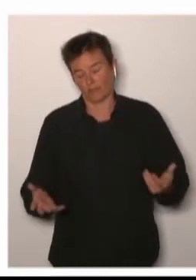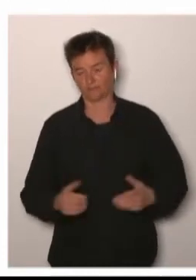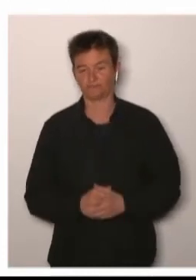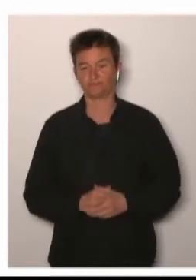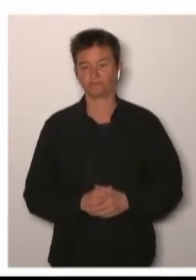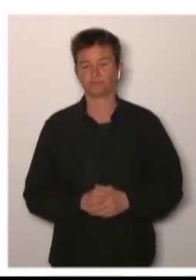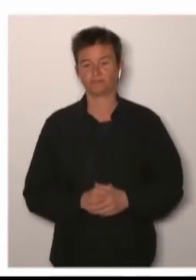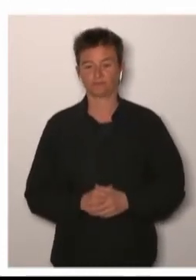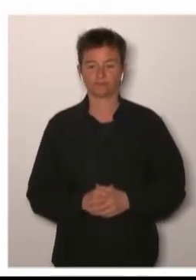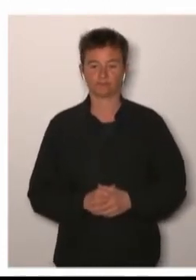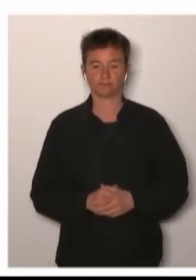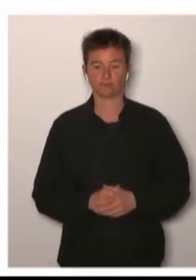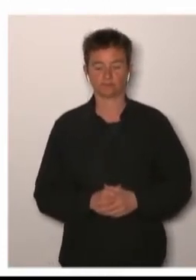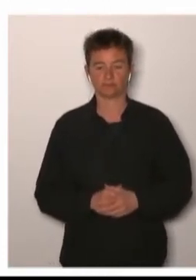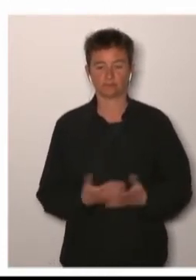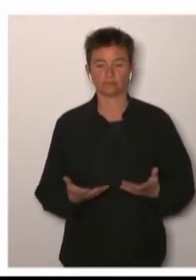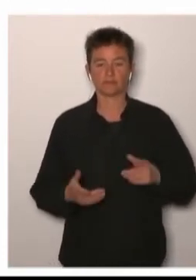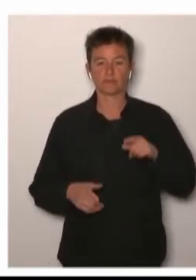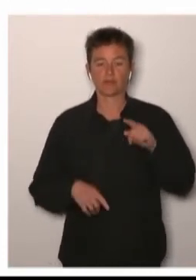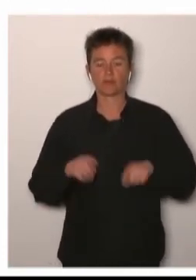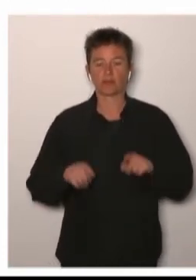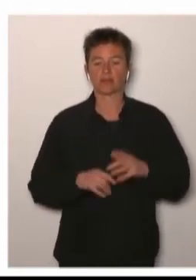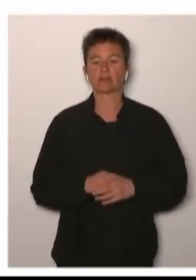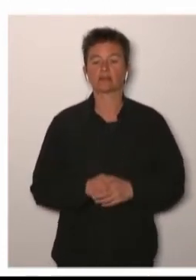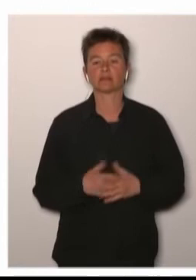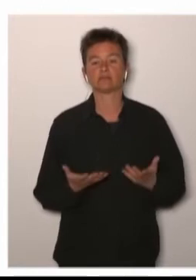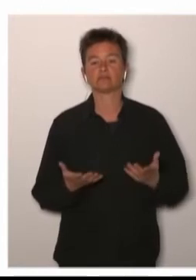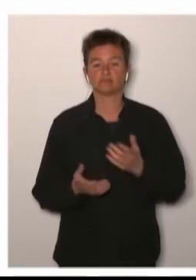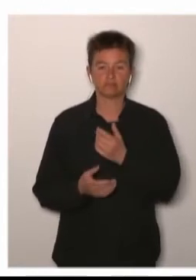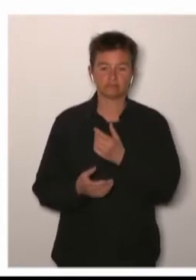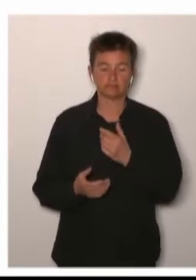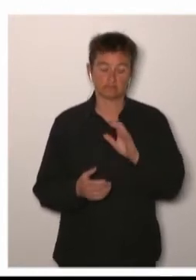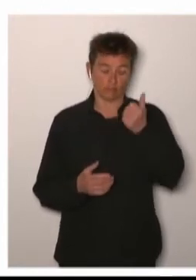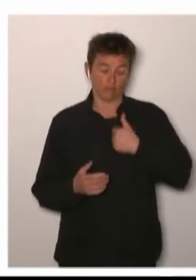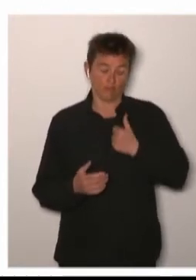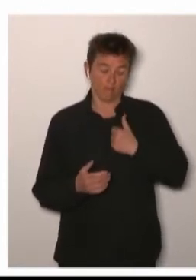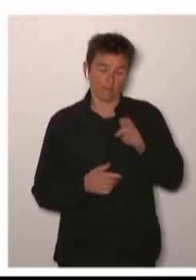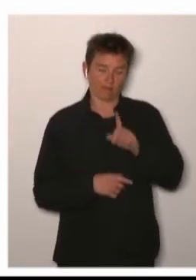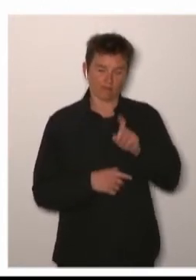maybe just a few questions before going to the audience.